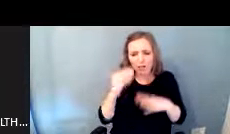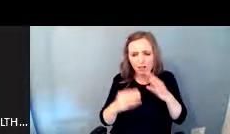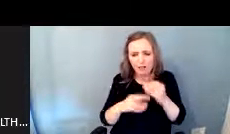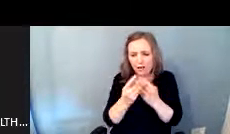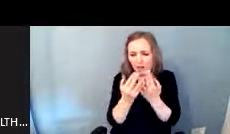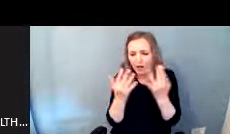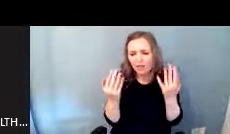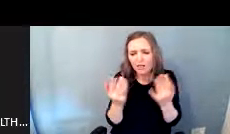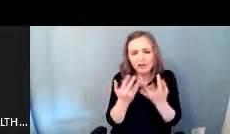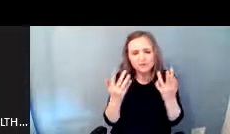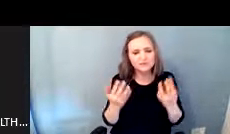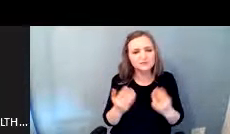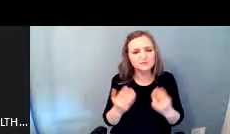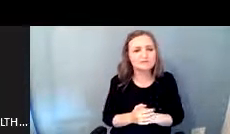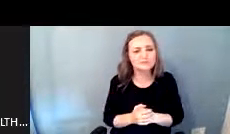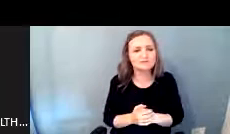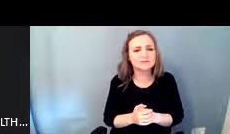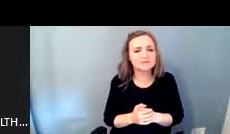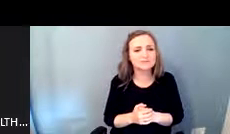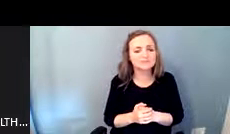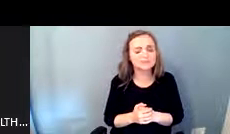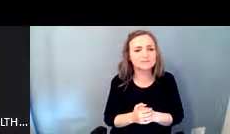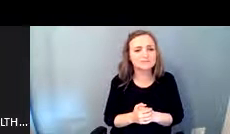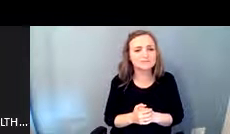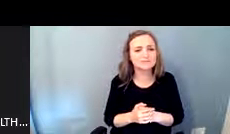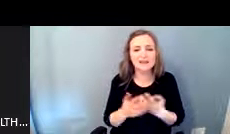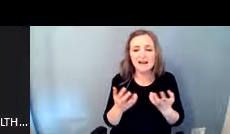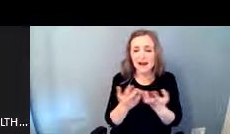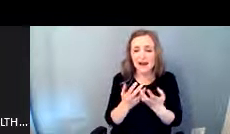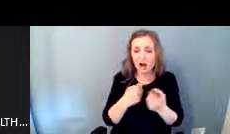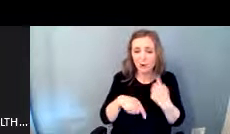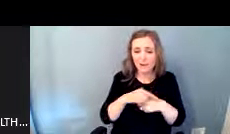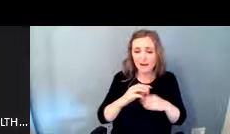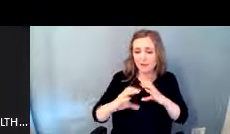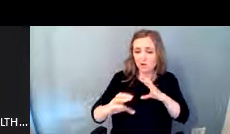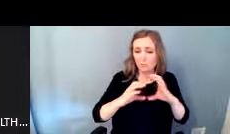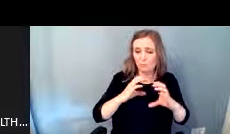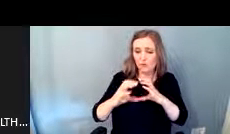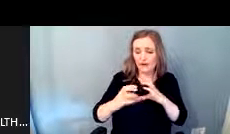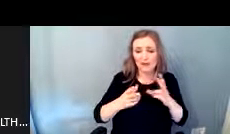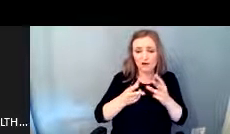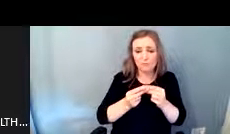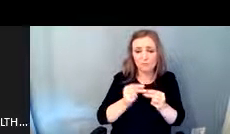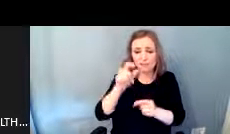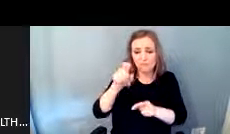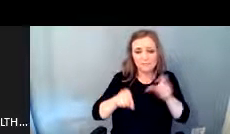extended the way we communicate with patients. We've realised how important it is to communicate with patients.